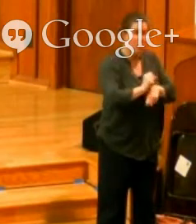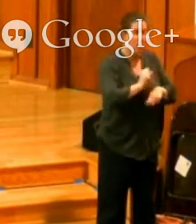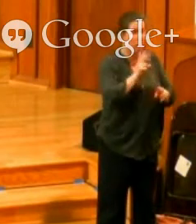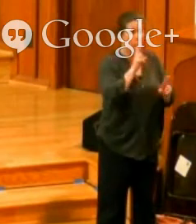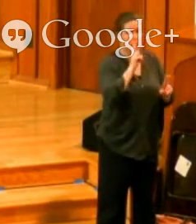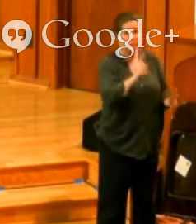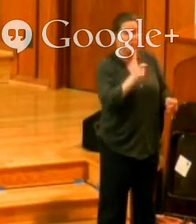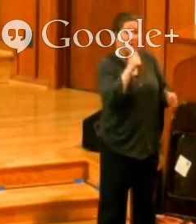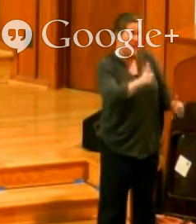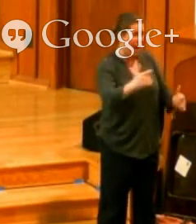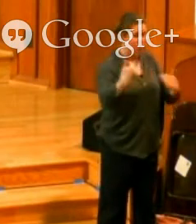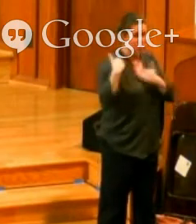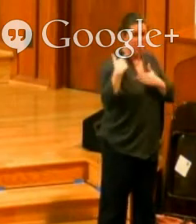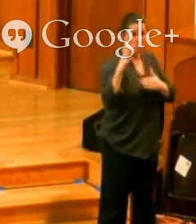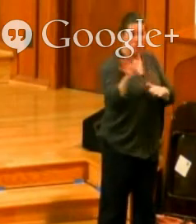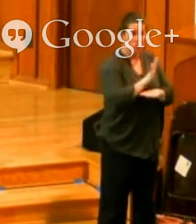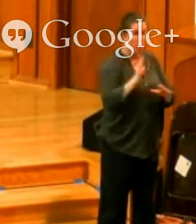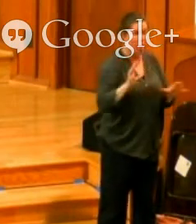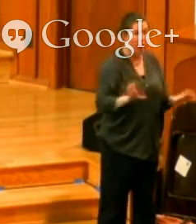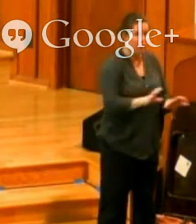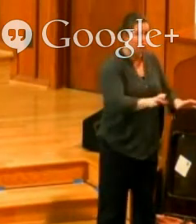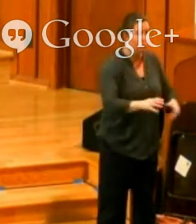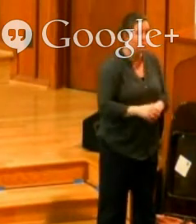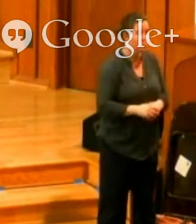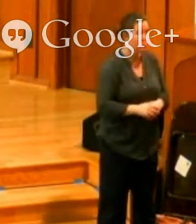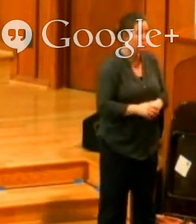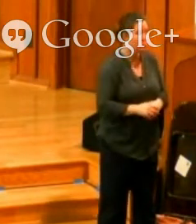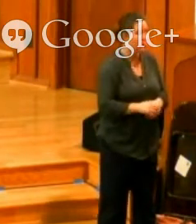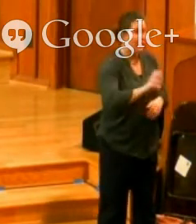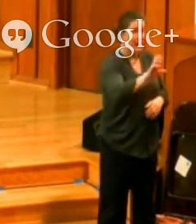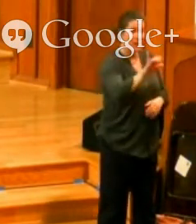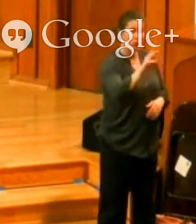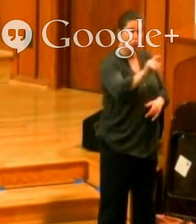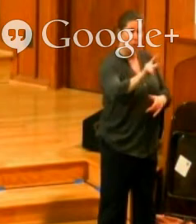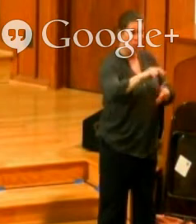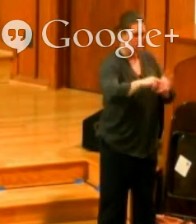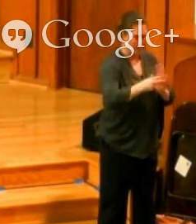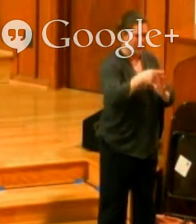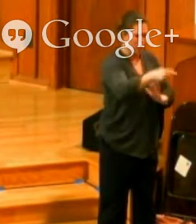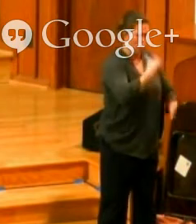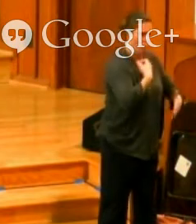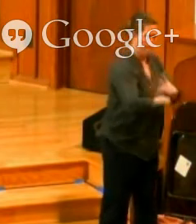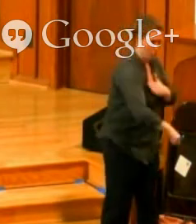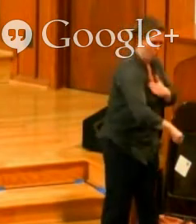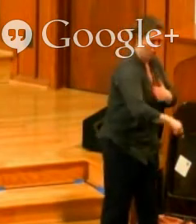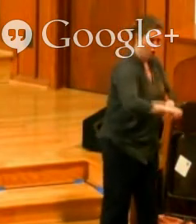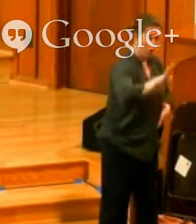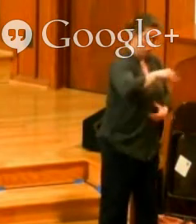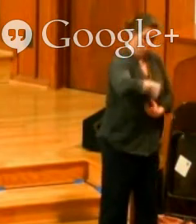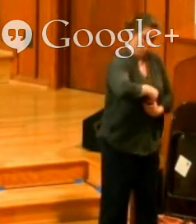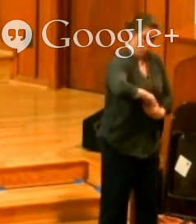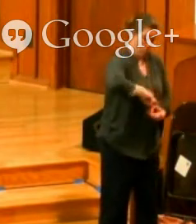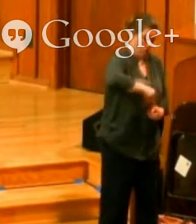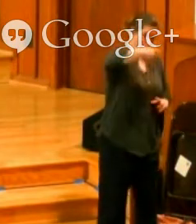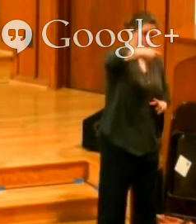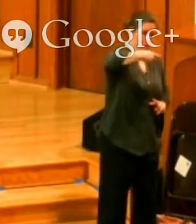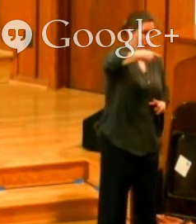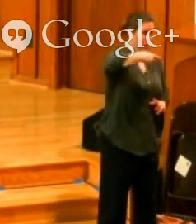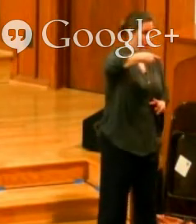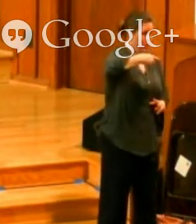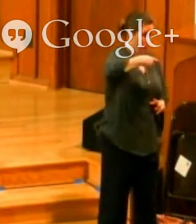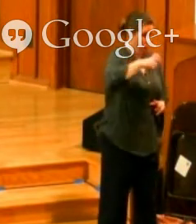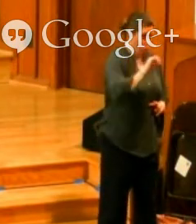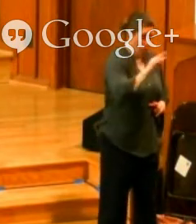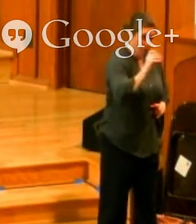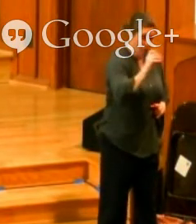really, is someone a criminal because they were made that way, because genetics made them that way? Is that how it works?